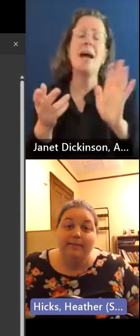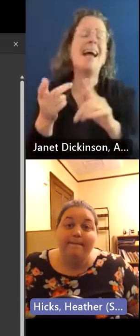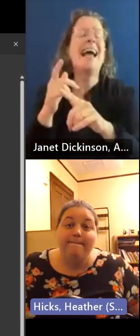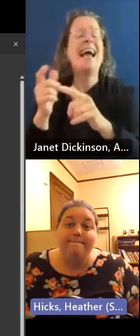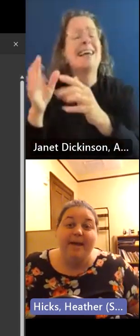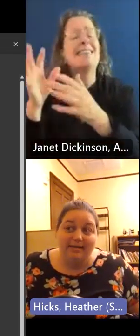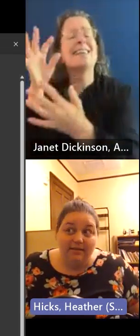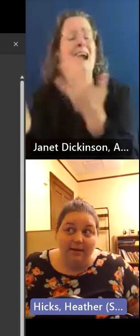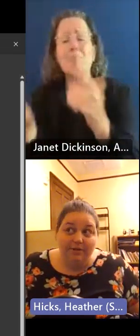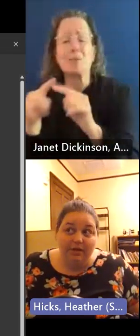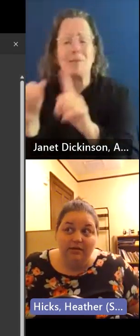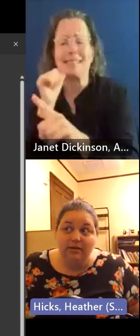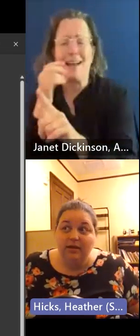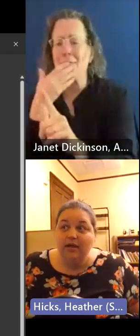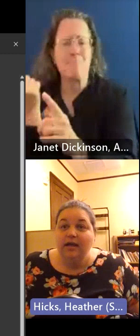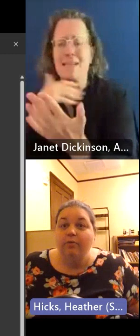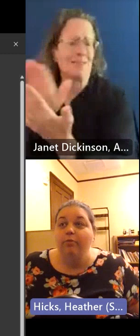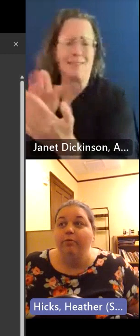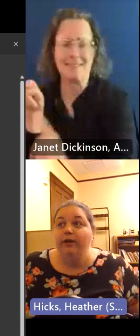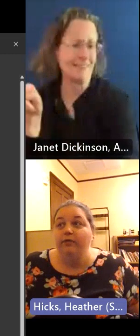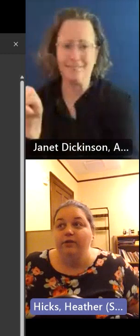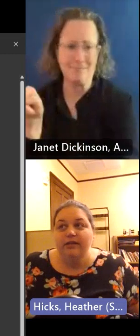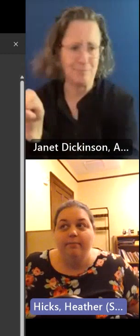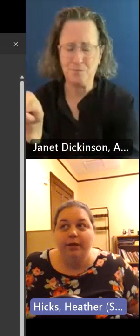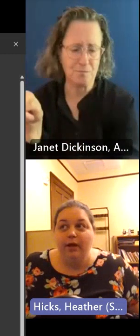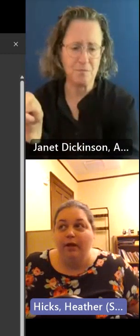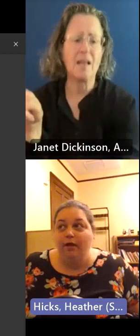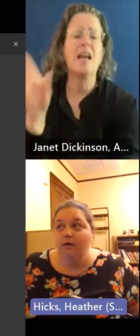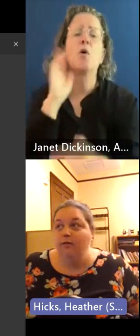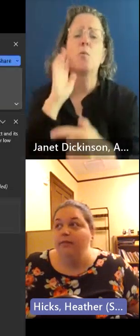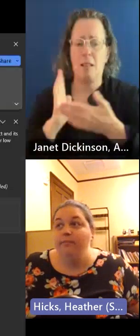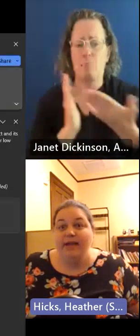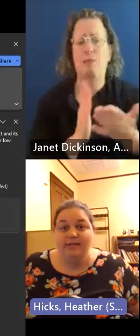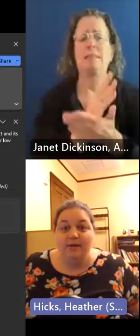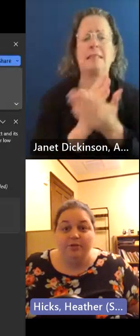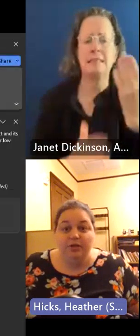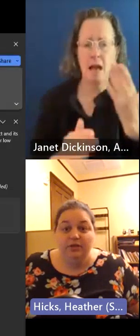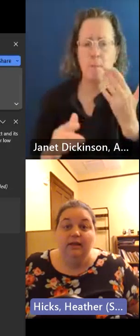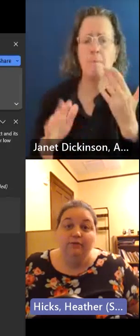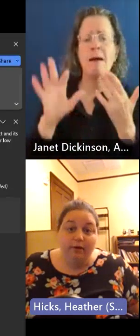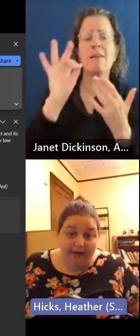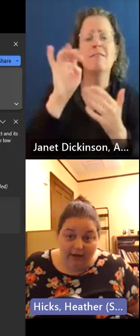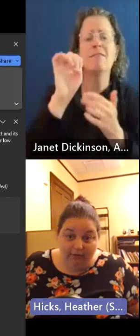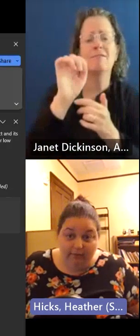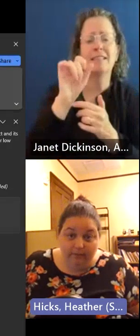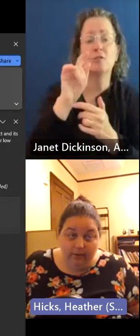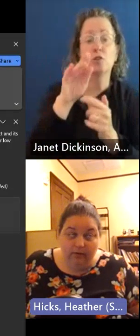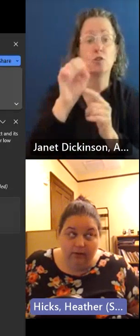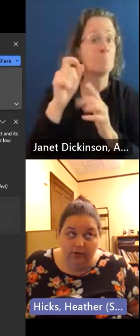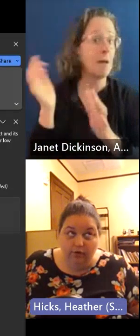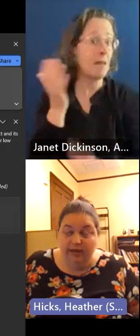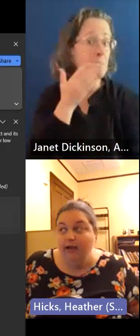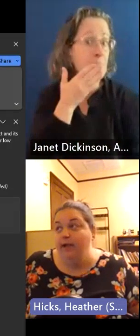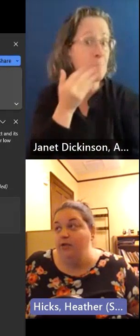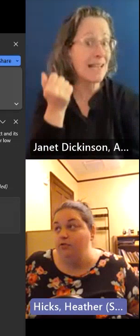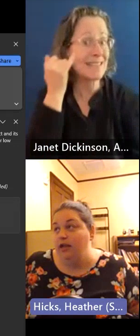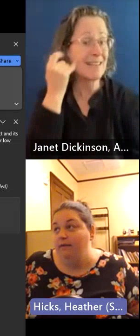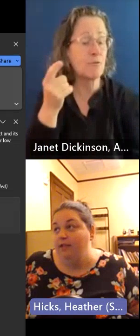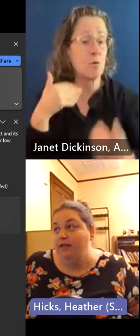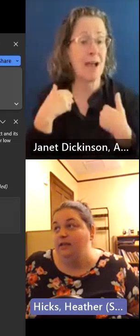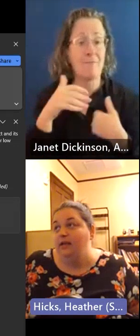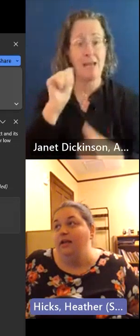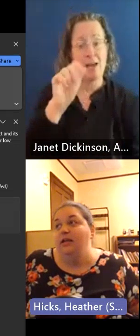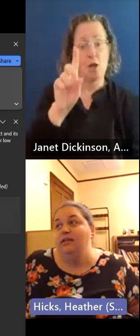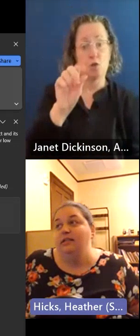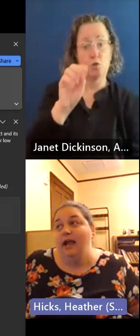but isn't the best option. It will bring over some, but not all. The best option, if you have Adobe Acrobat, you should